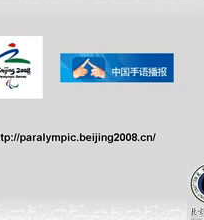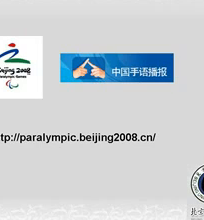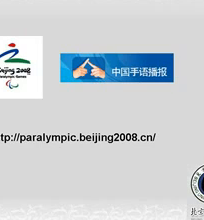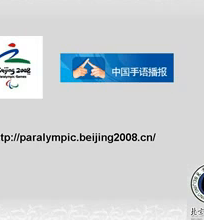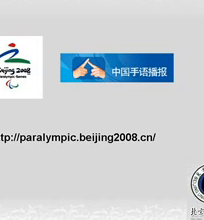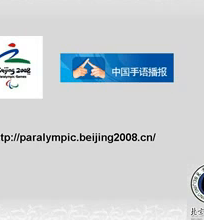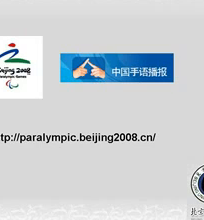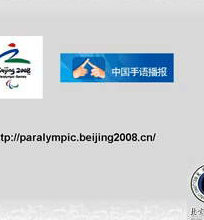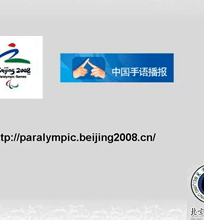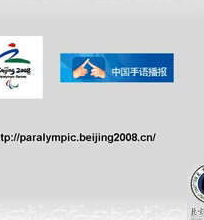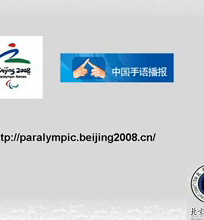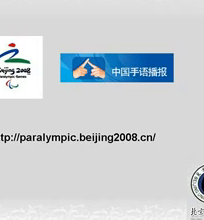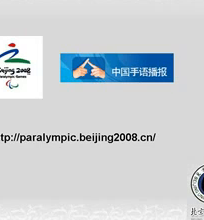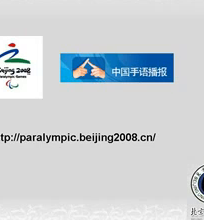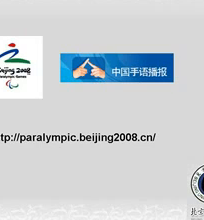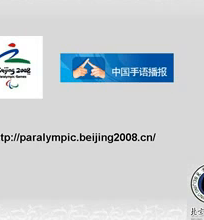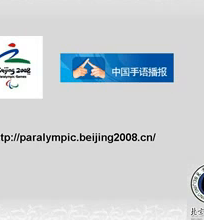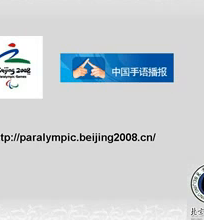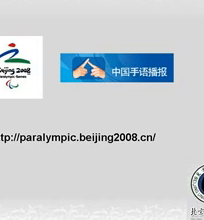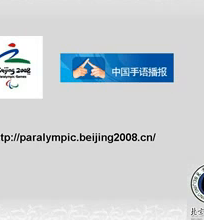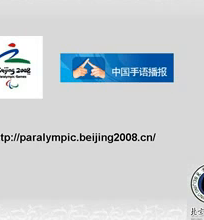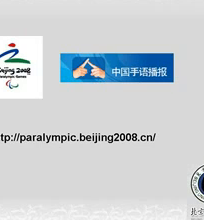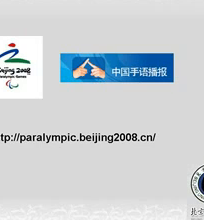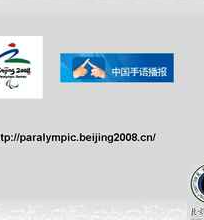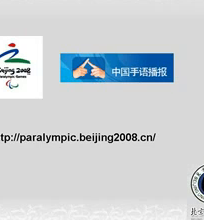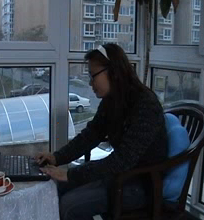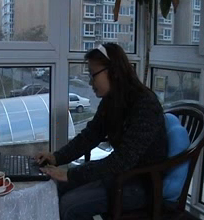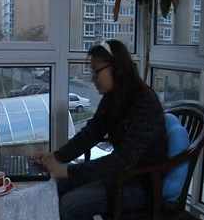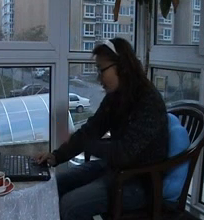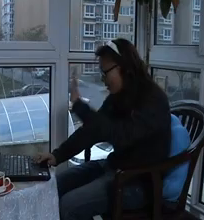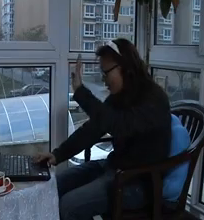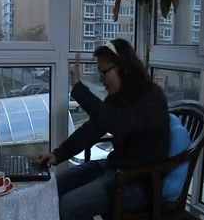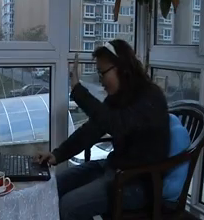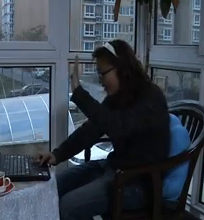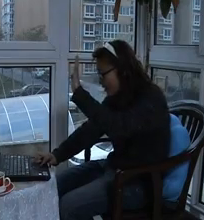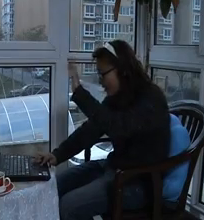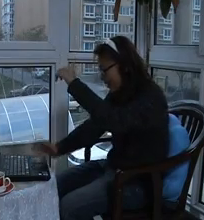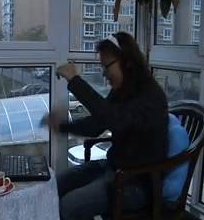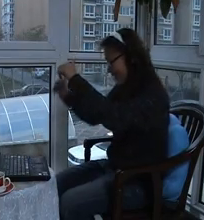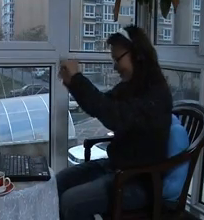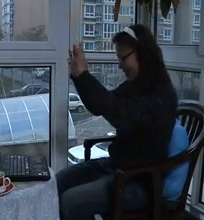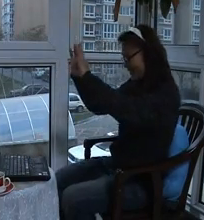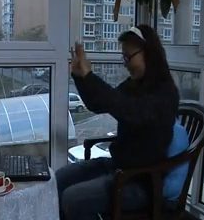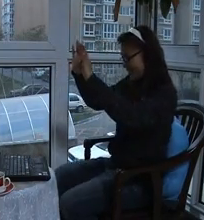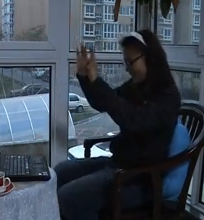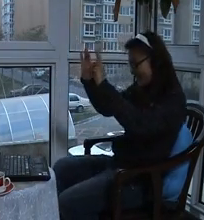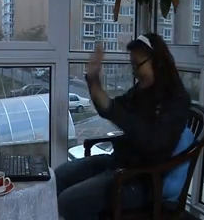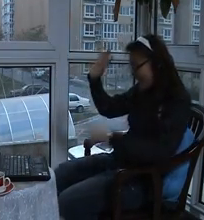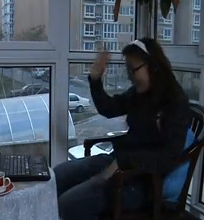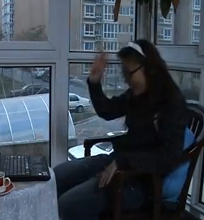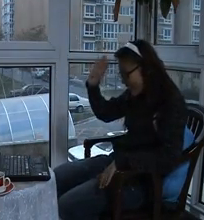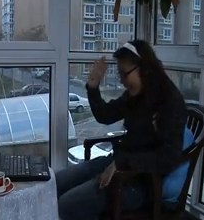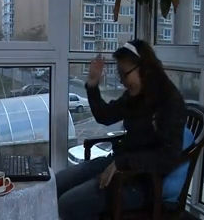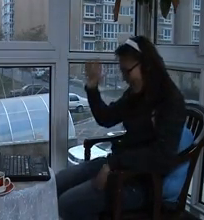use the CSL broadcasting system filling it personally. This CSL broadcasting system has been developed